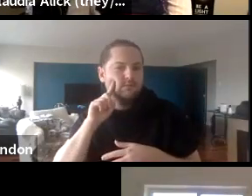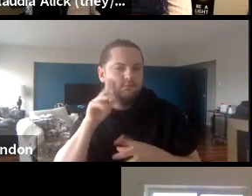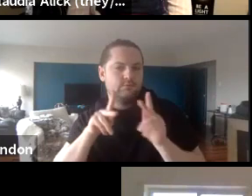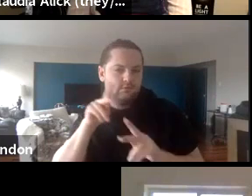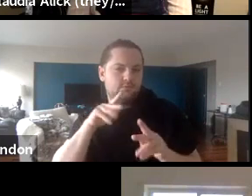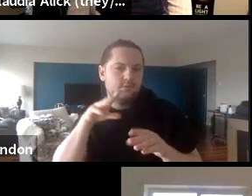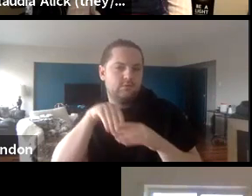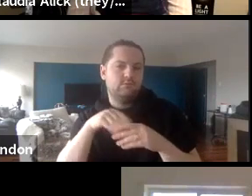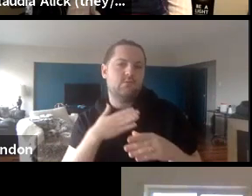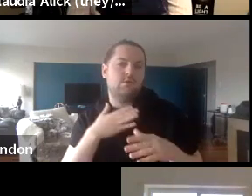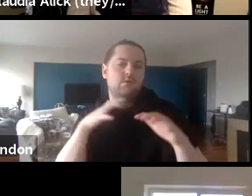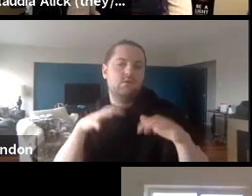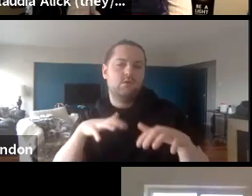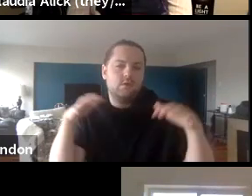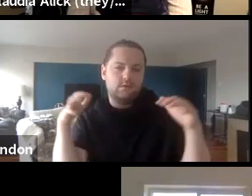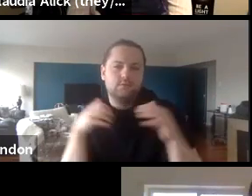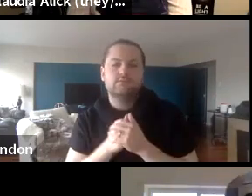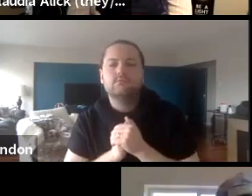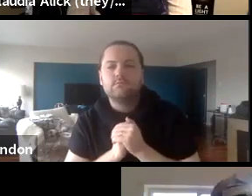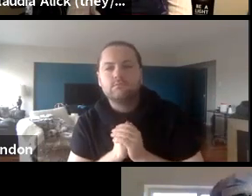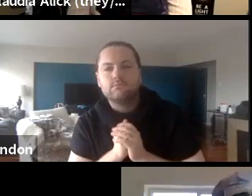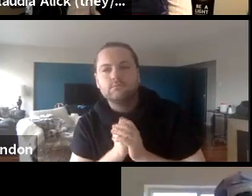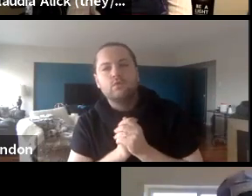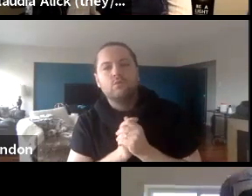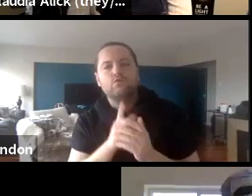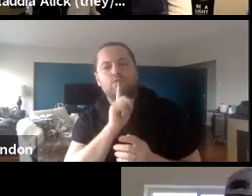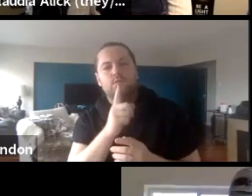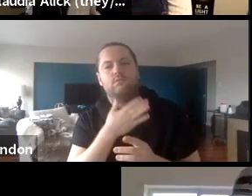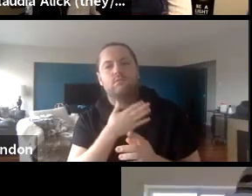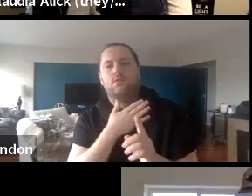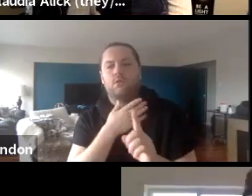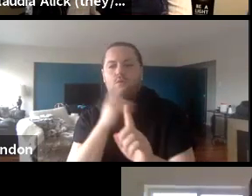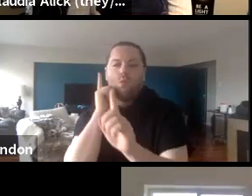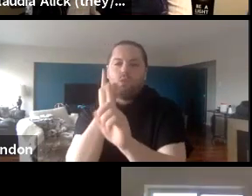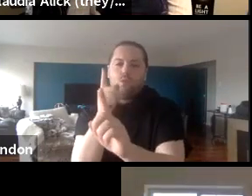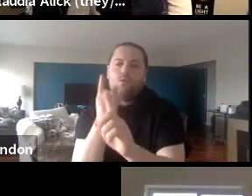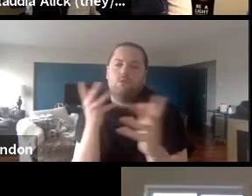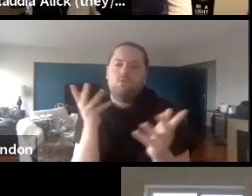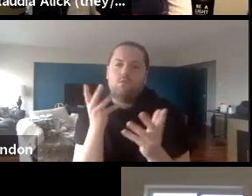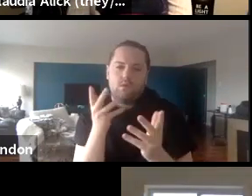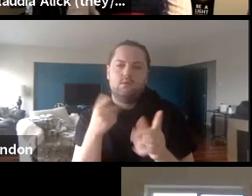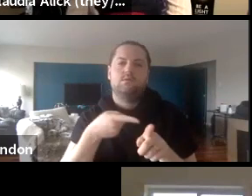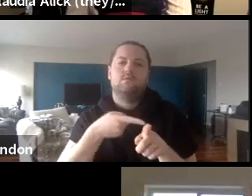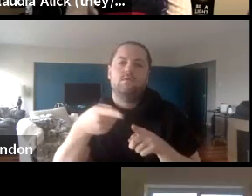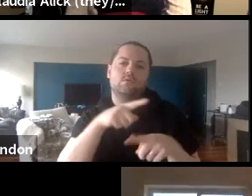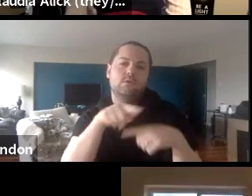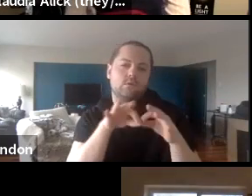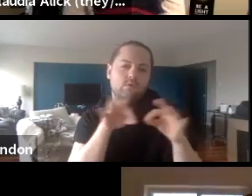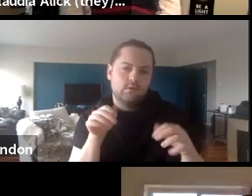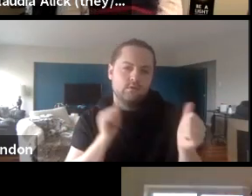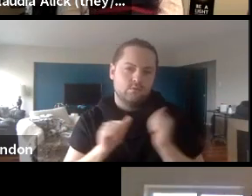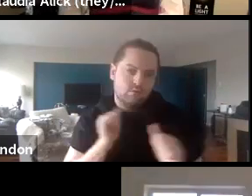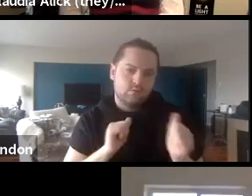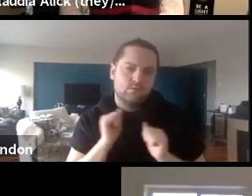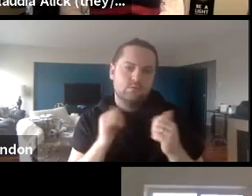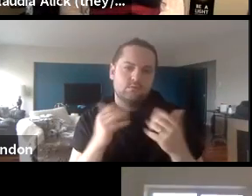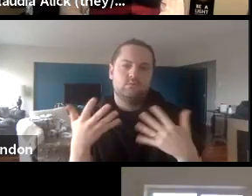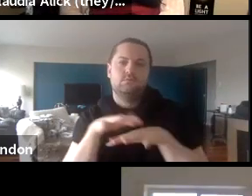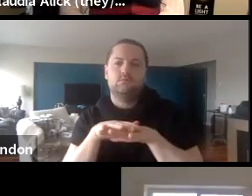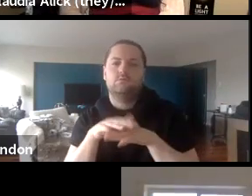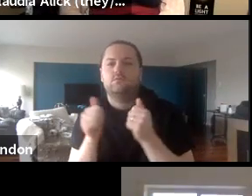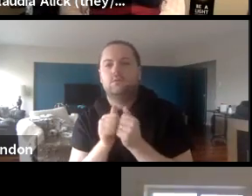you know, we ran out, we had about 40 deaf people that were involved in my audience. And my particular